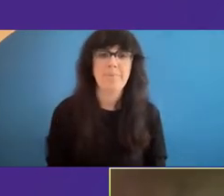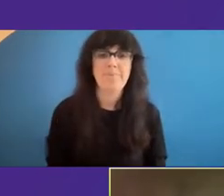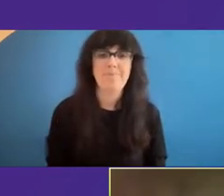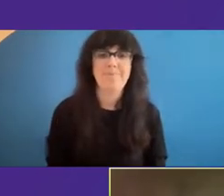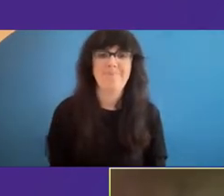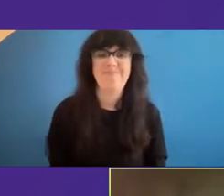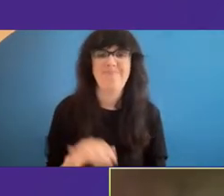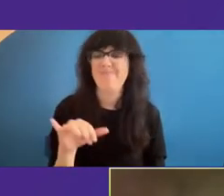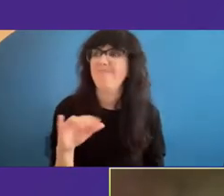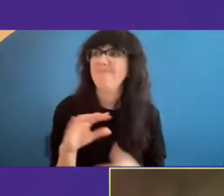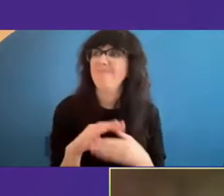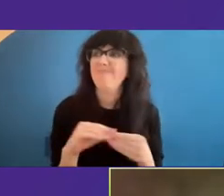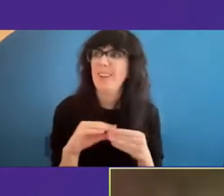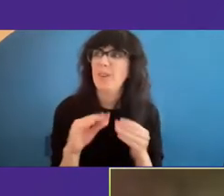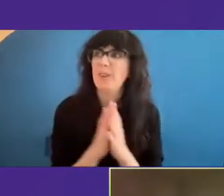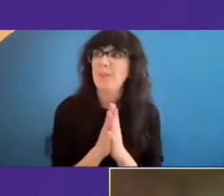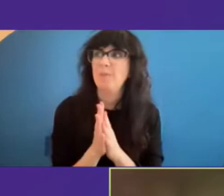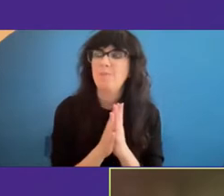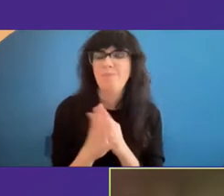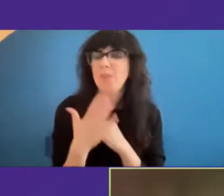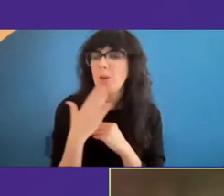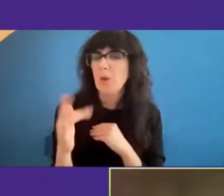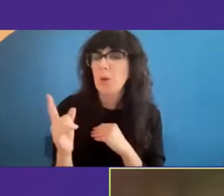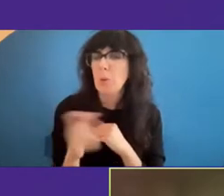Narrative, that's a good question.